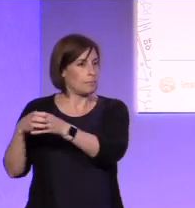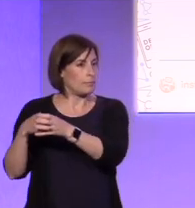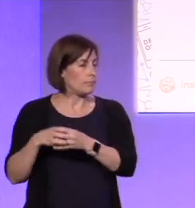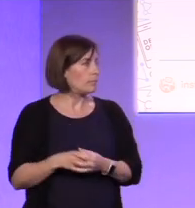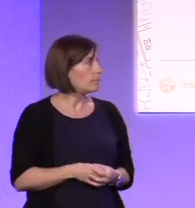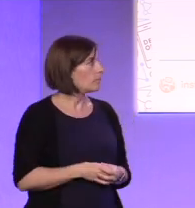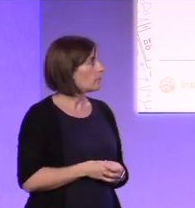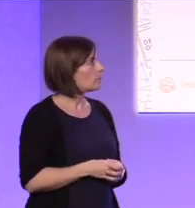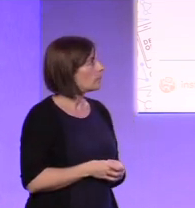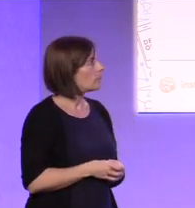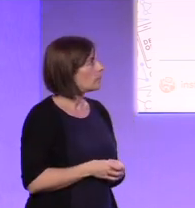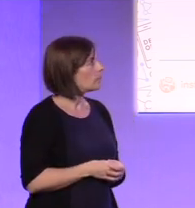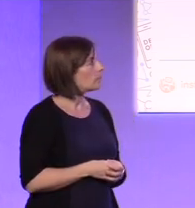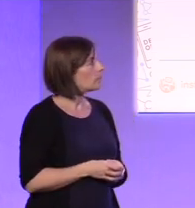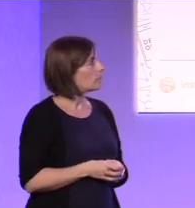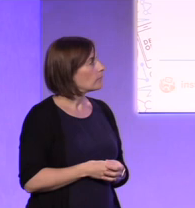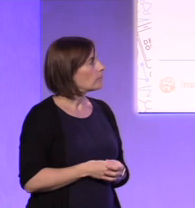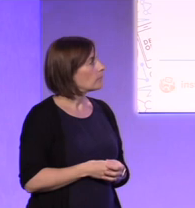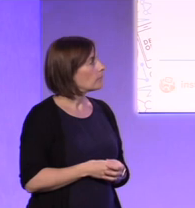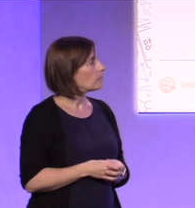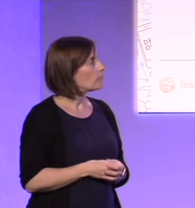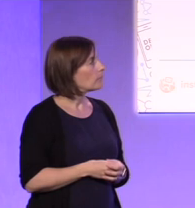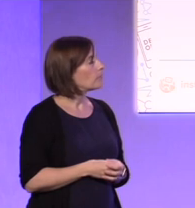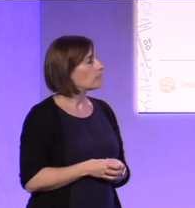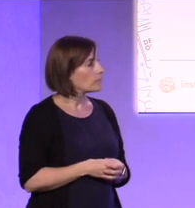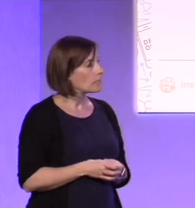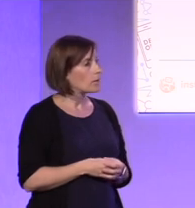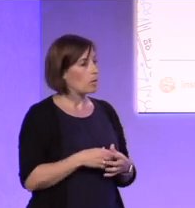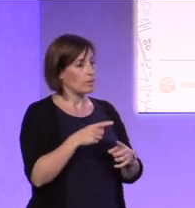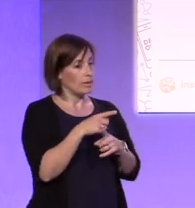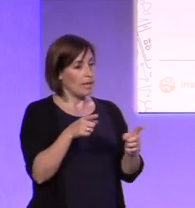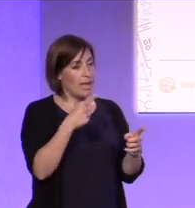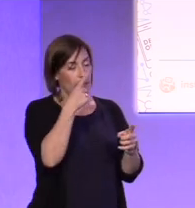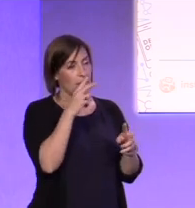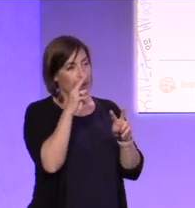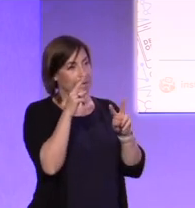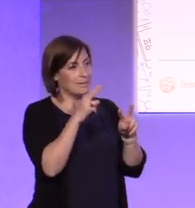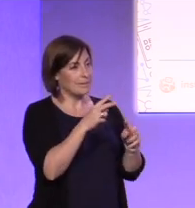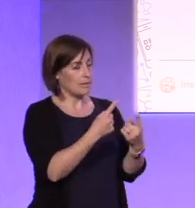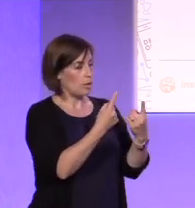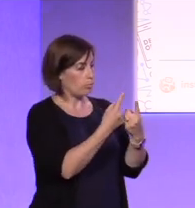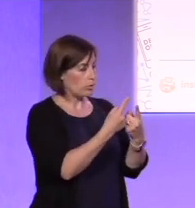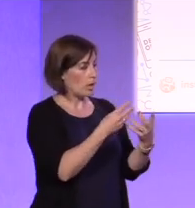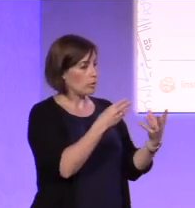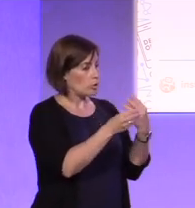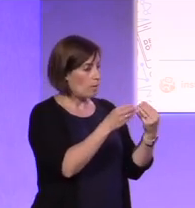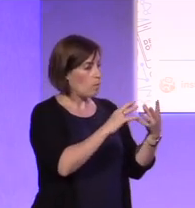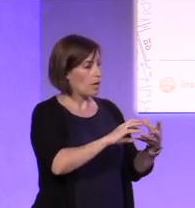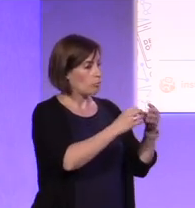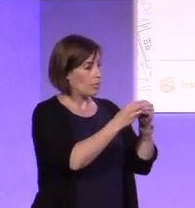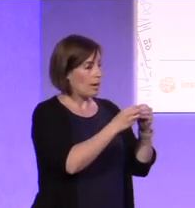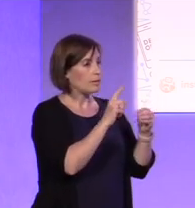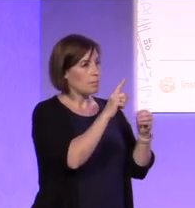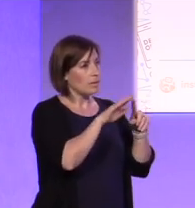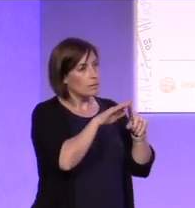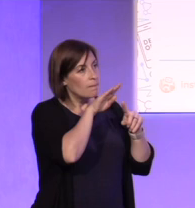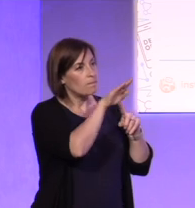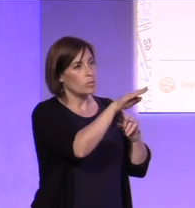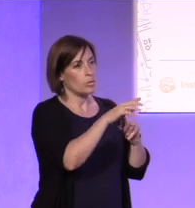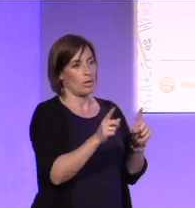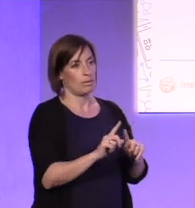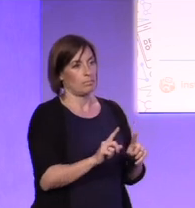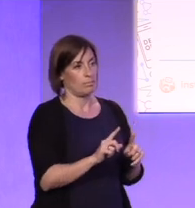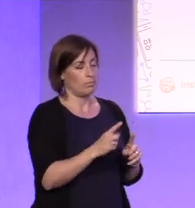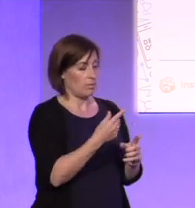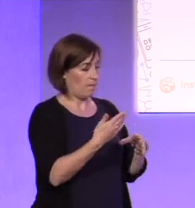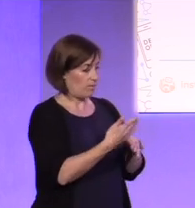that a product was related to the software that we build, but it's actually how we operate it going forward. A product is not just the